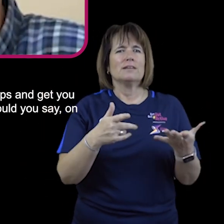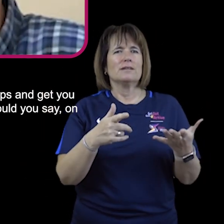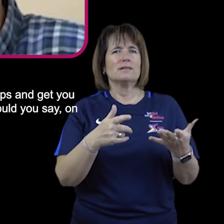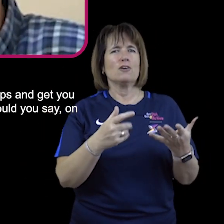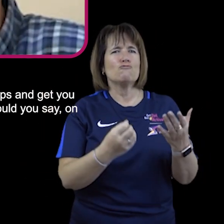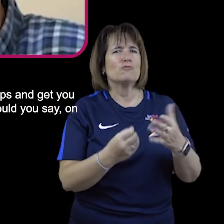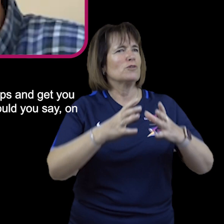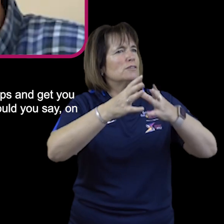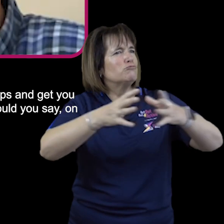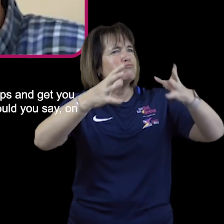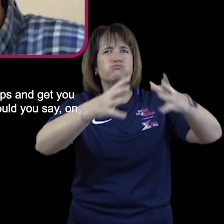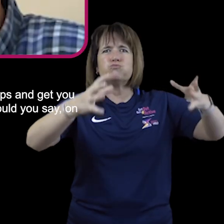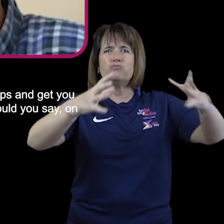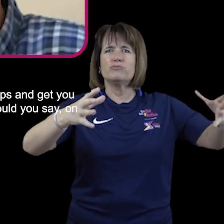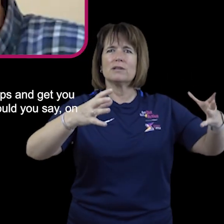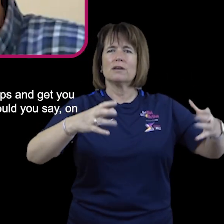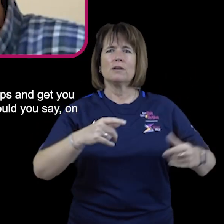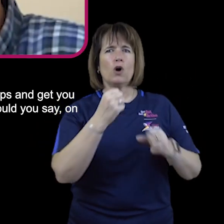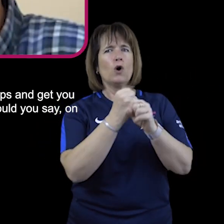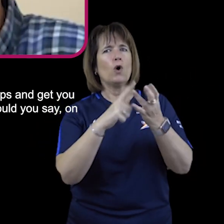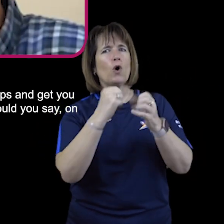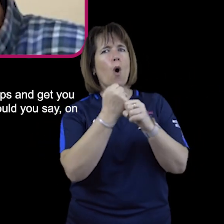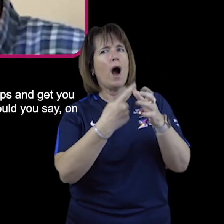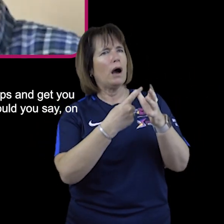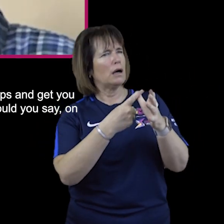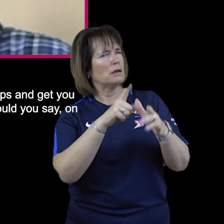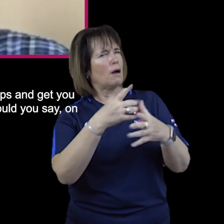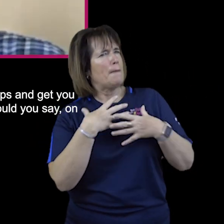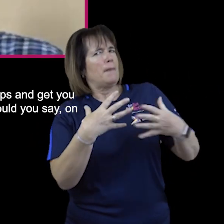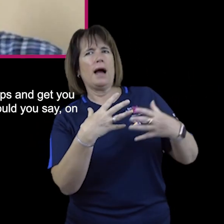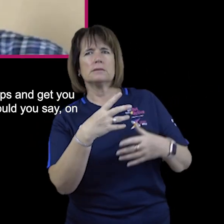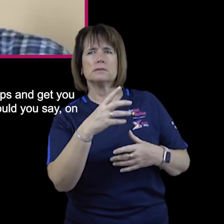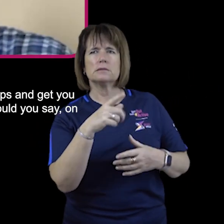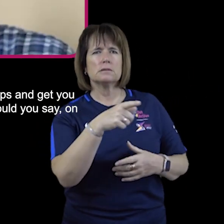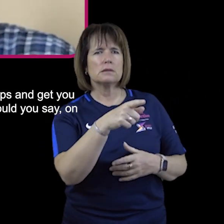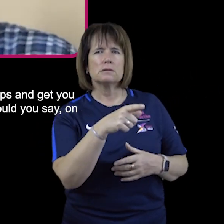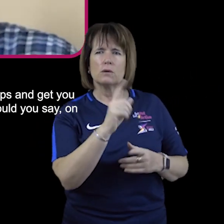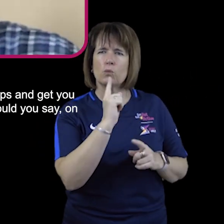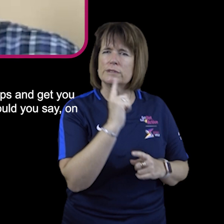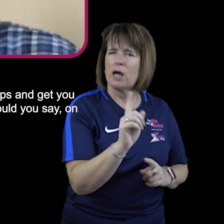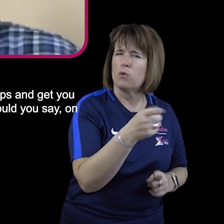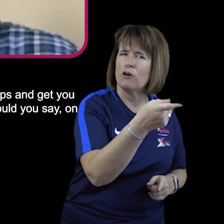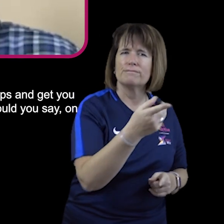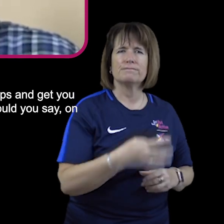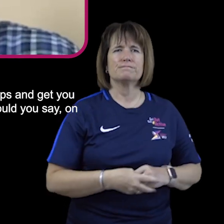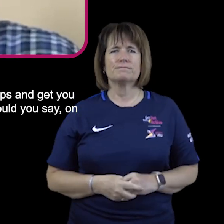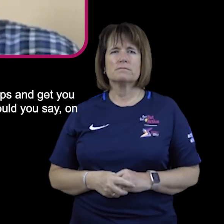it's without doubt grown and developed. And what kind of impact has Goga had, would you say, on this?